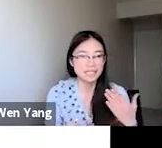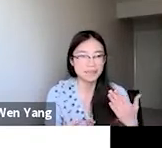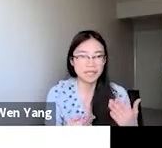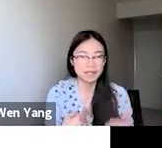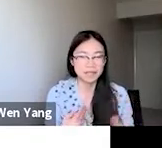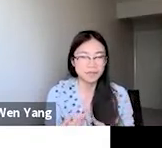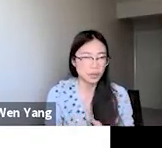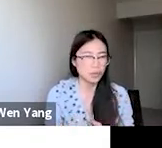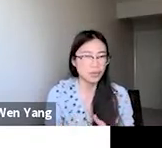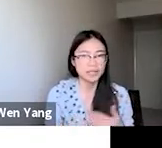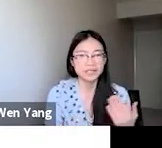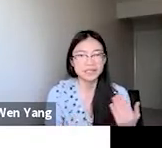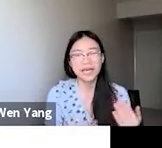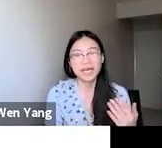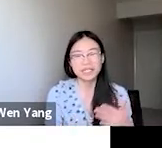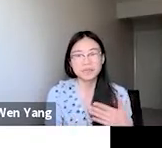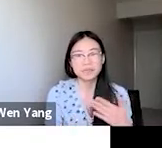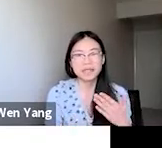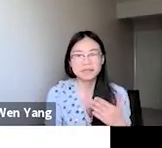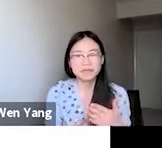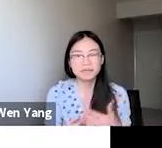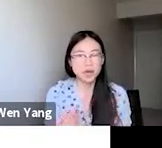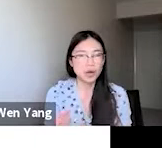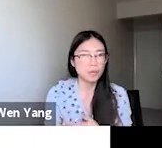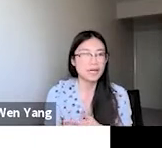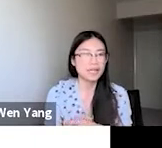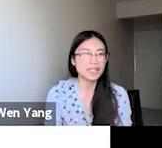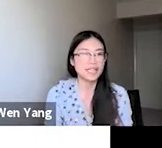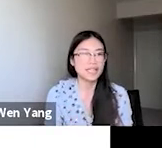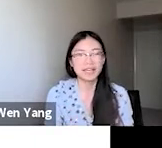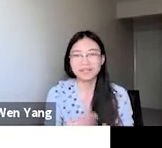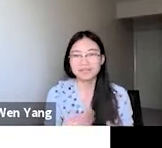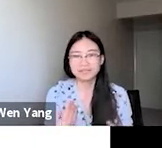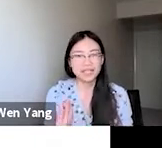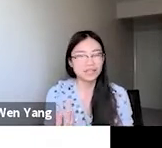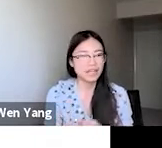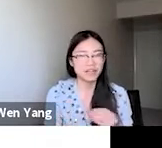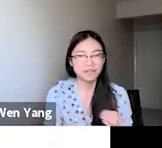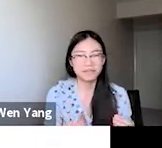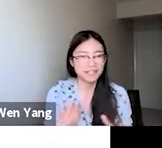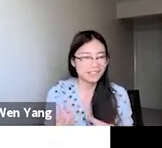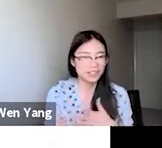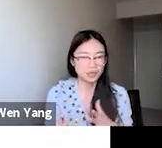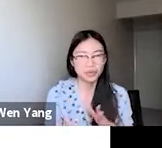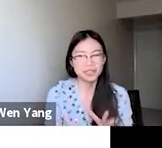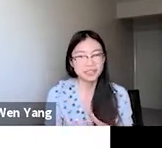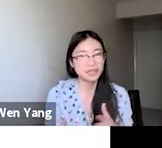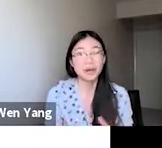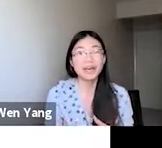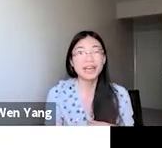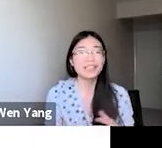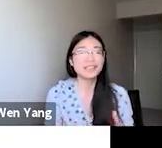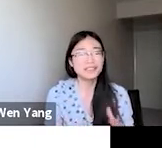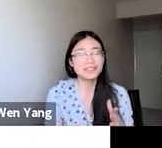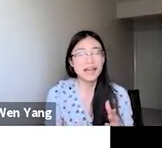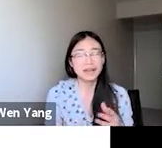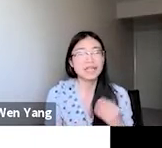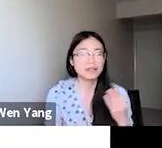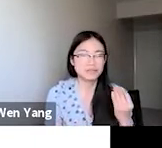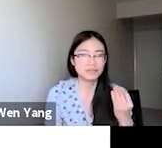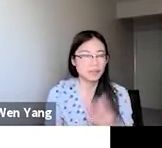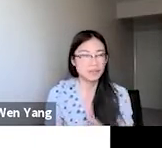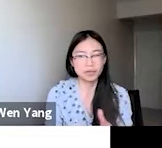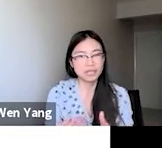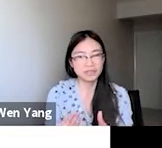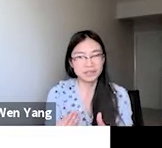buy expensive toys, expensive robot, and a lot of fancy toys. So in that,